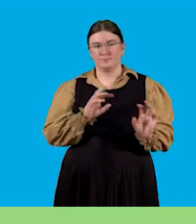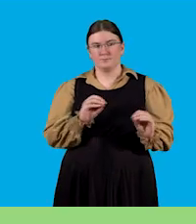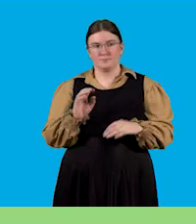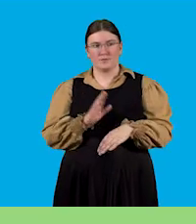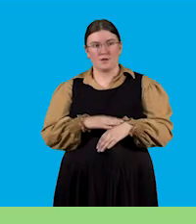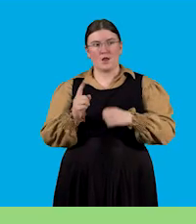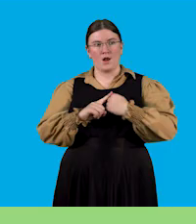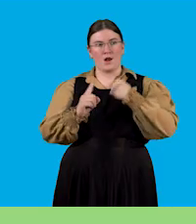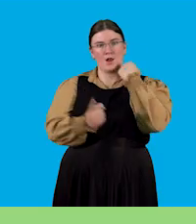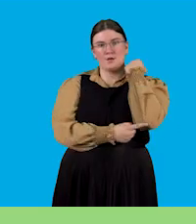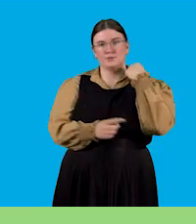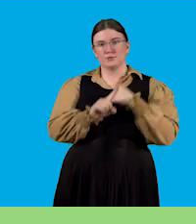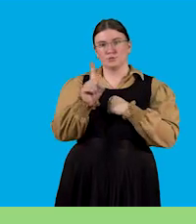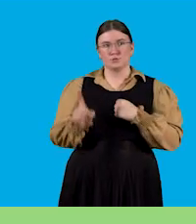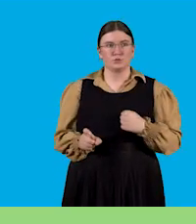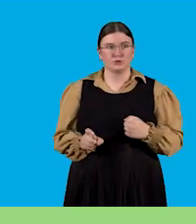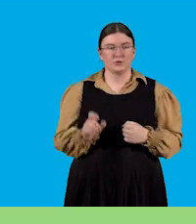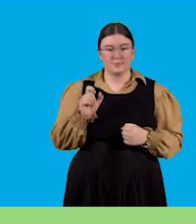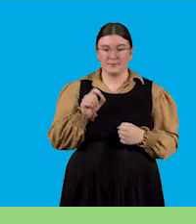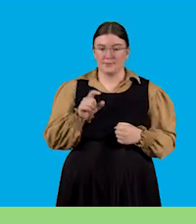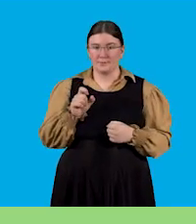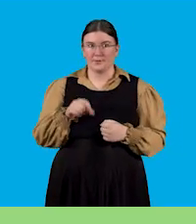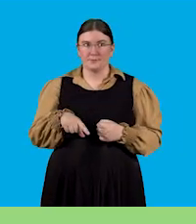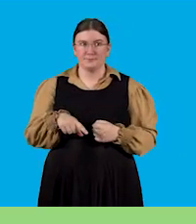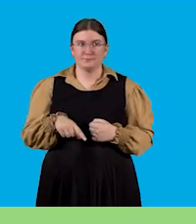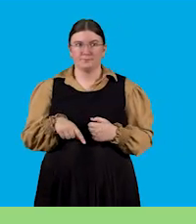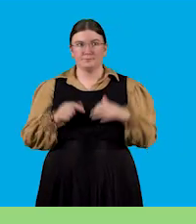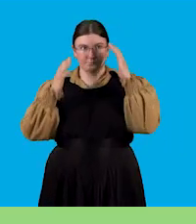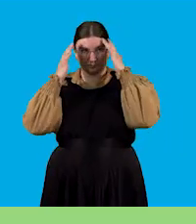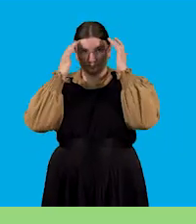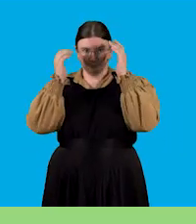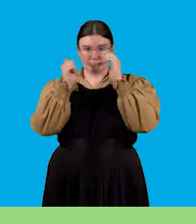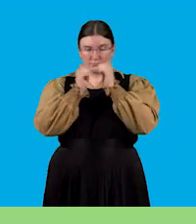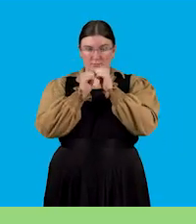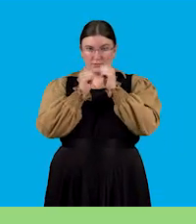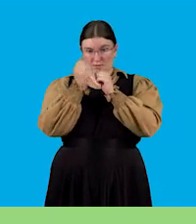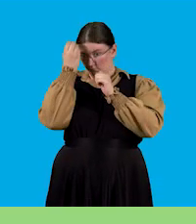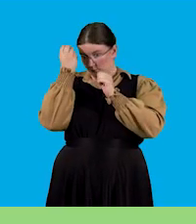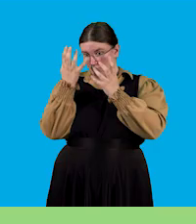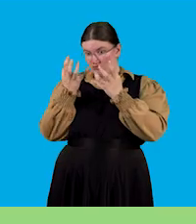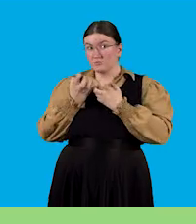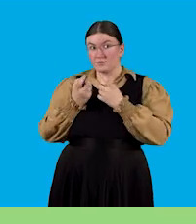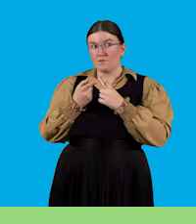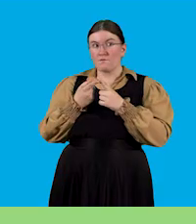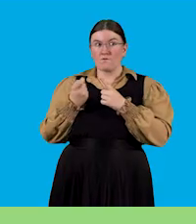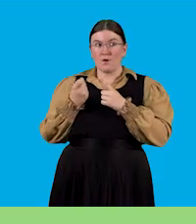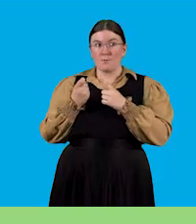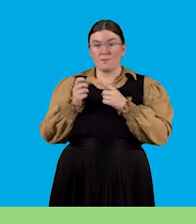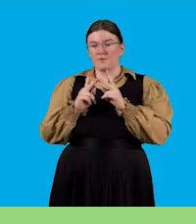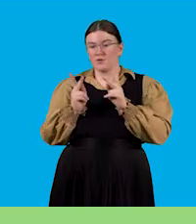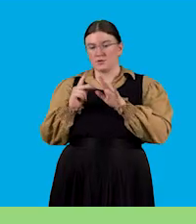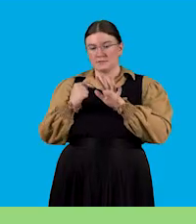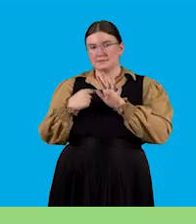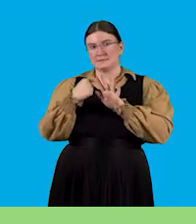Okay, moving on to our last question. It states that the brain receives information from